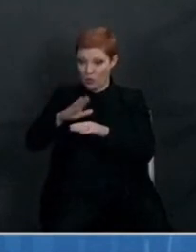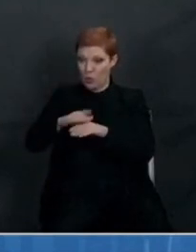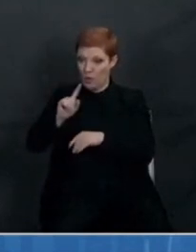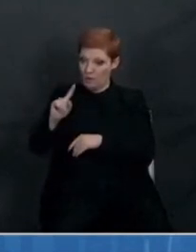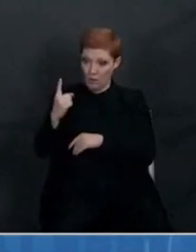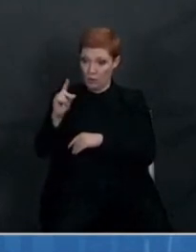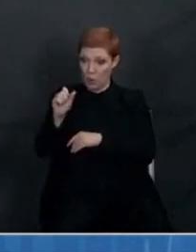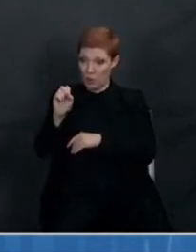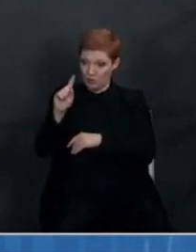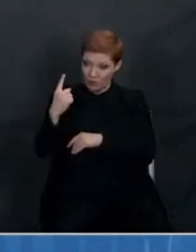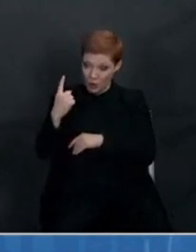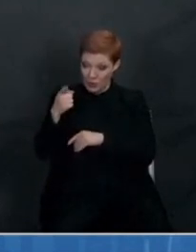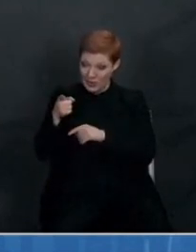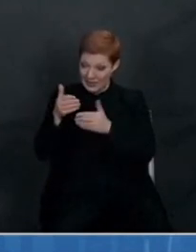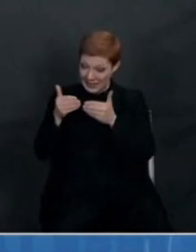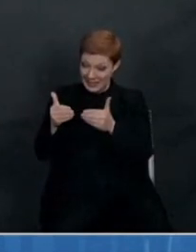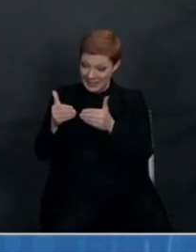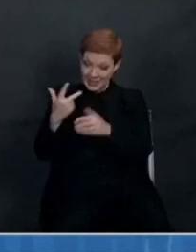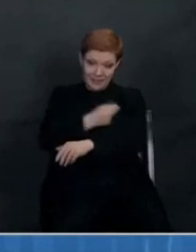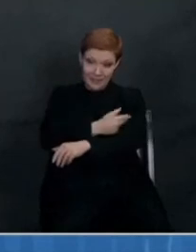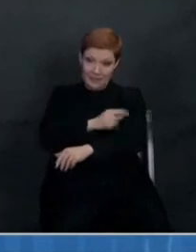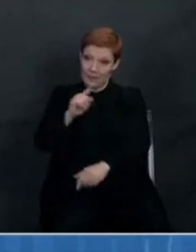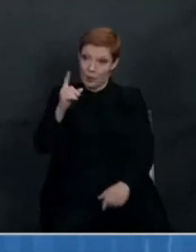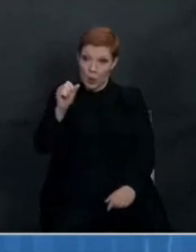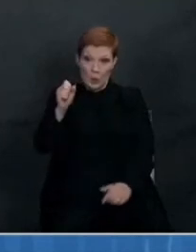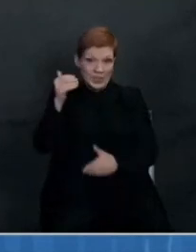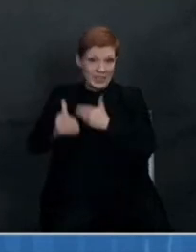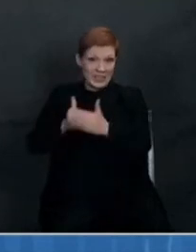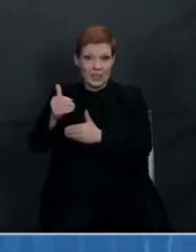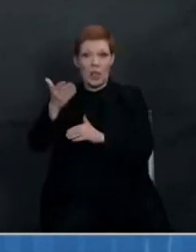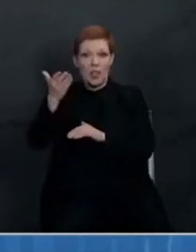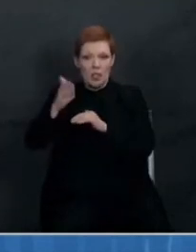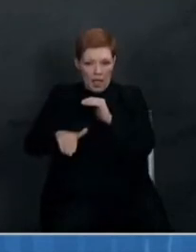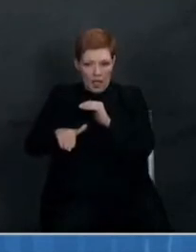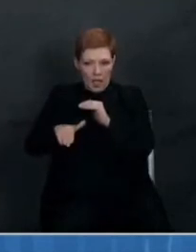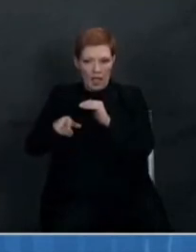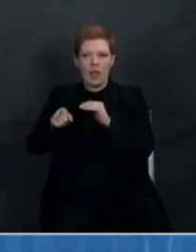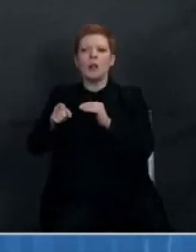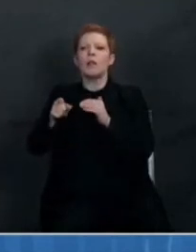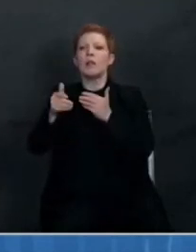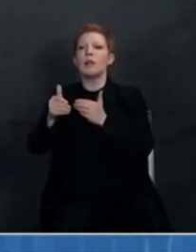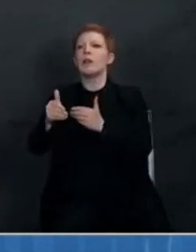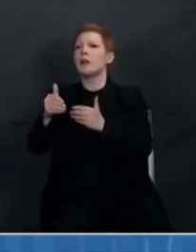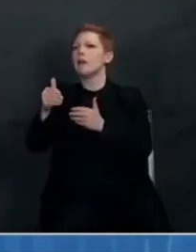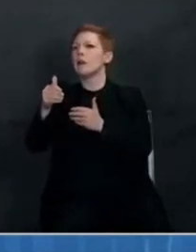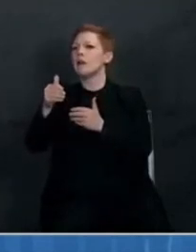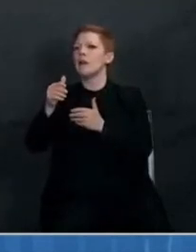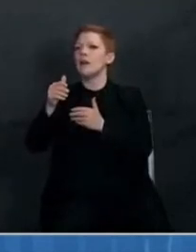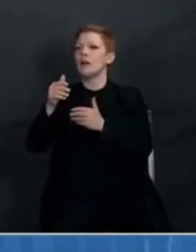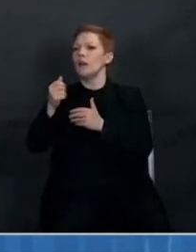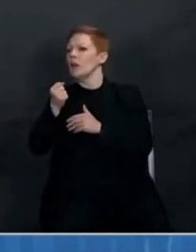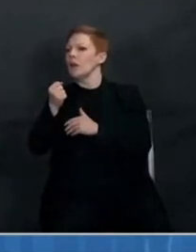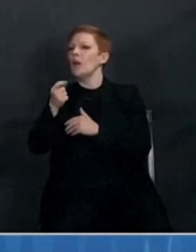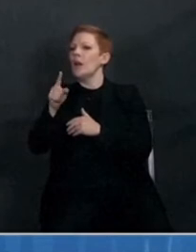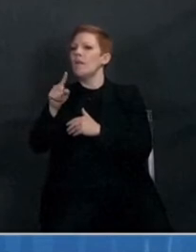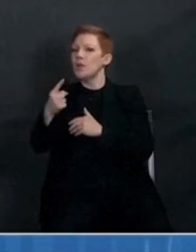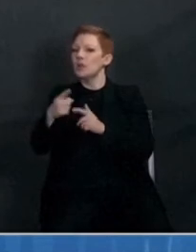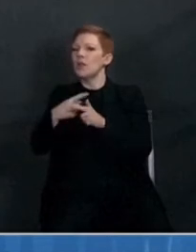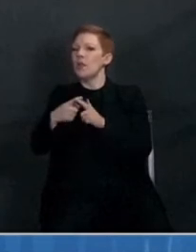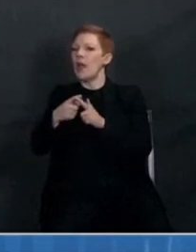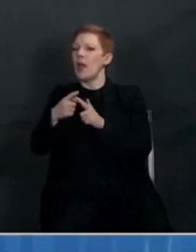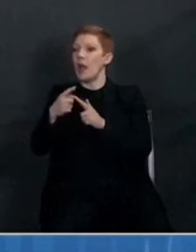as possible versus doing the full two doses of the Moderna and Pfizer vaccines? So maybe I will